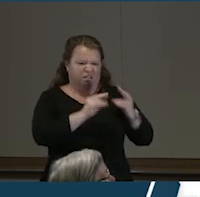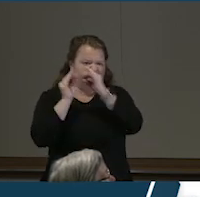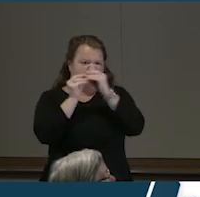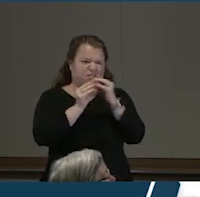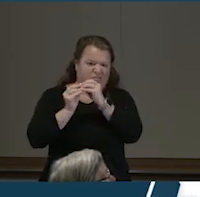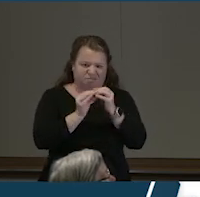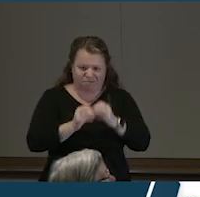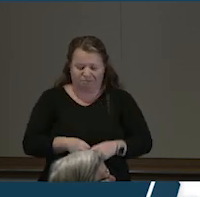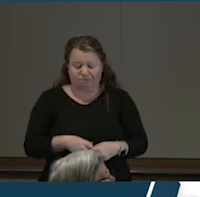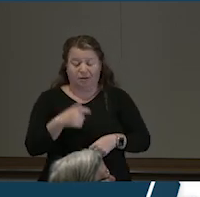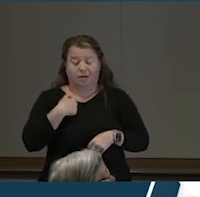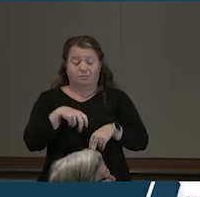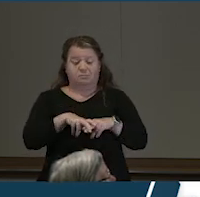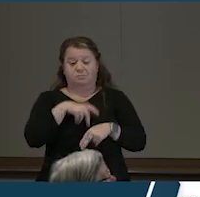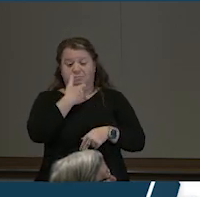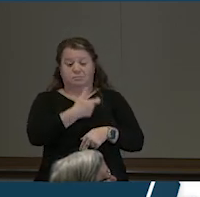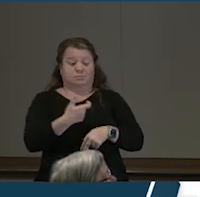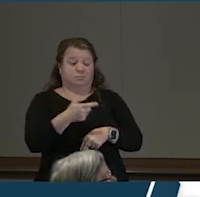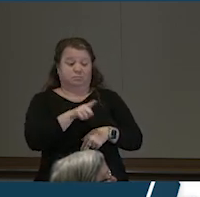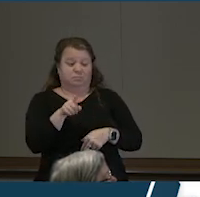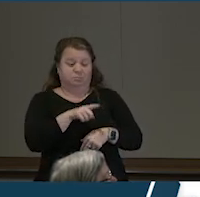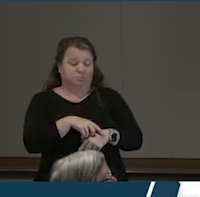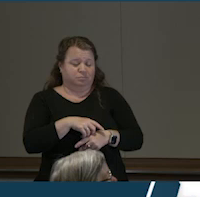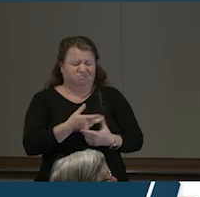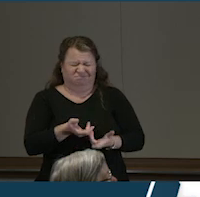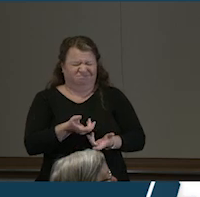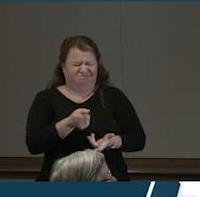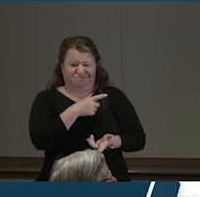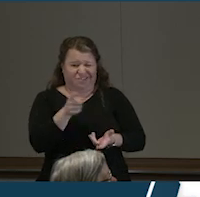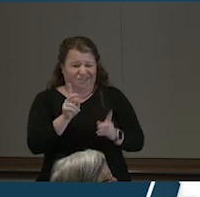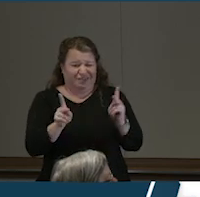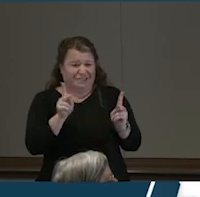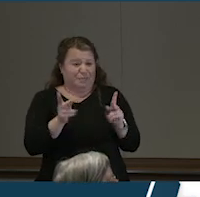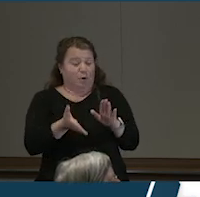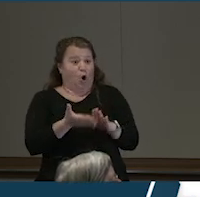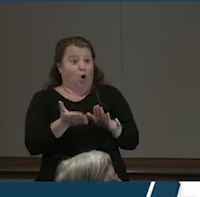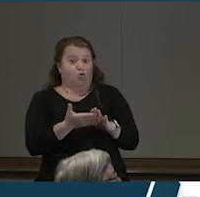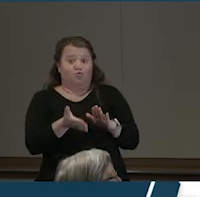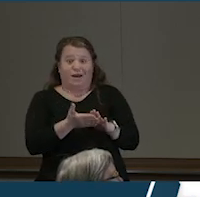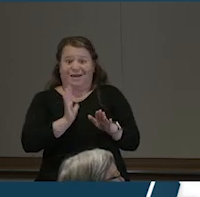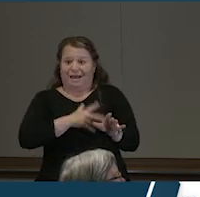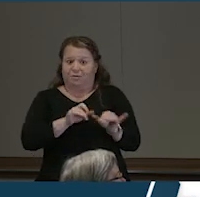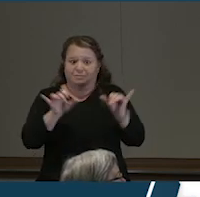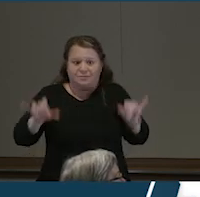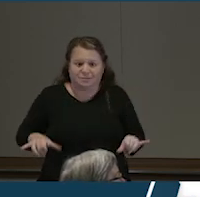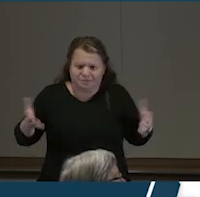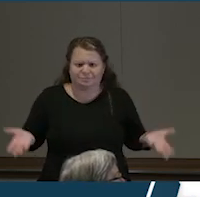And when I sit there, I think, these people are running our system.